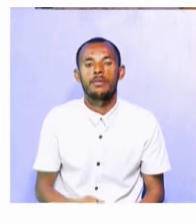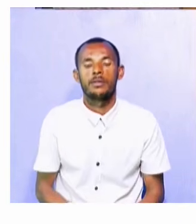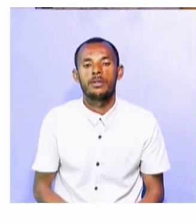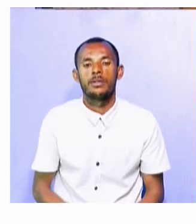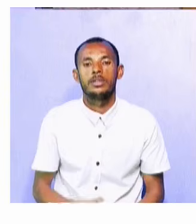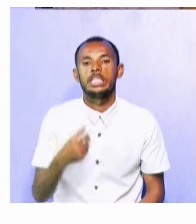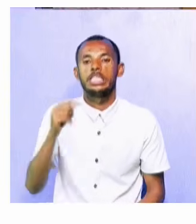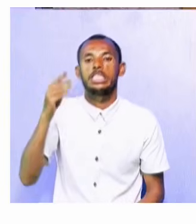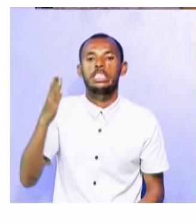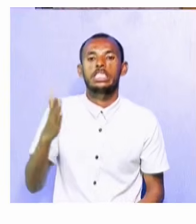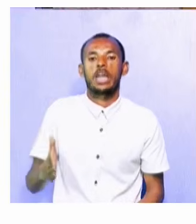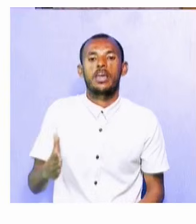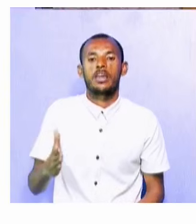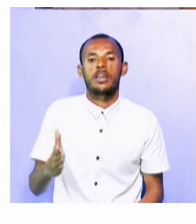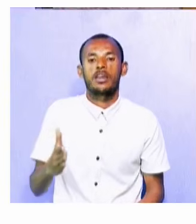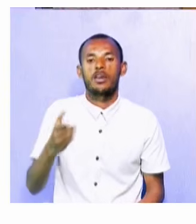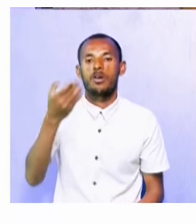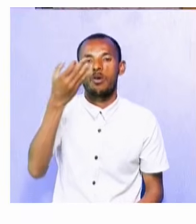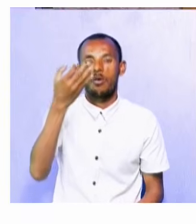the side of